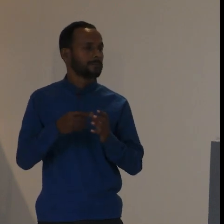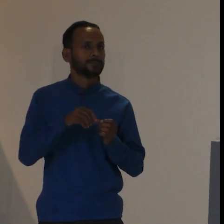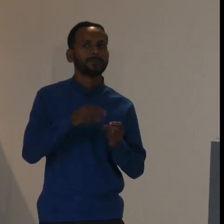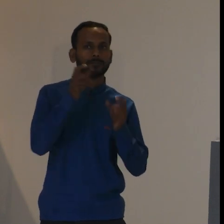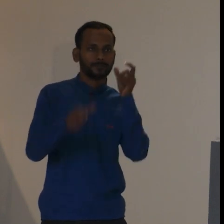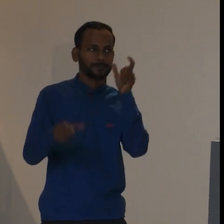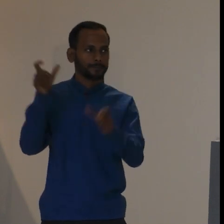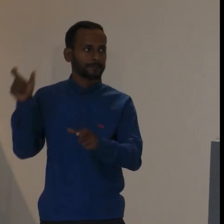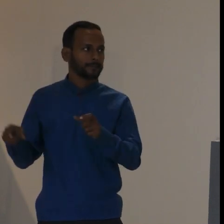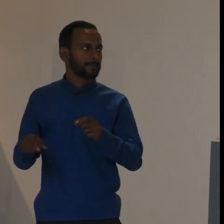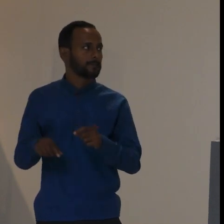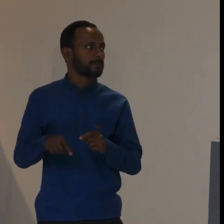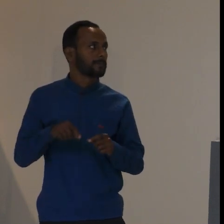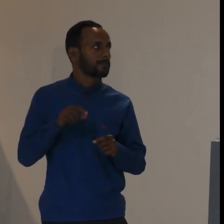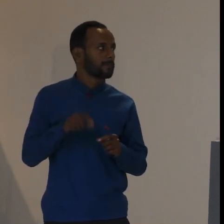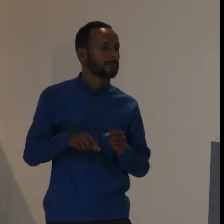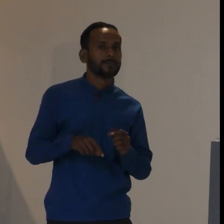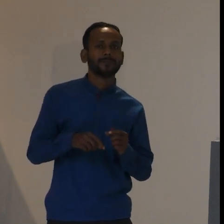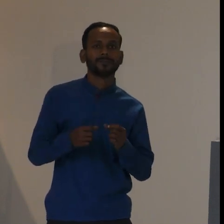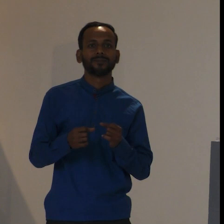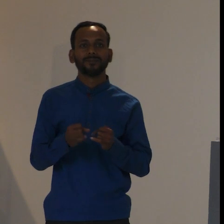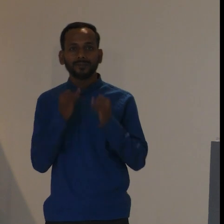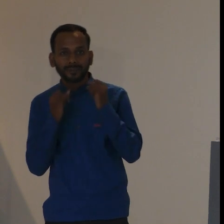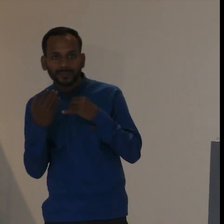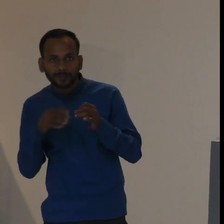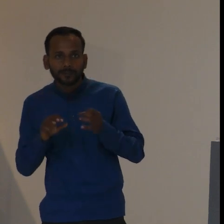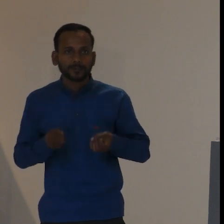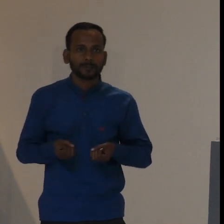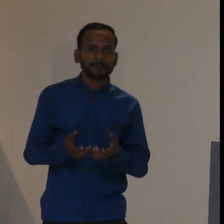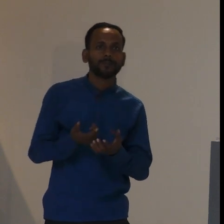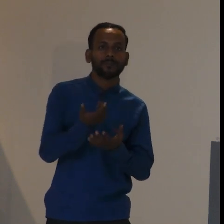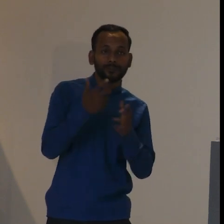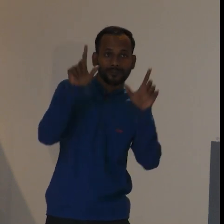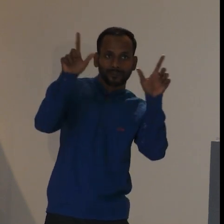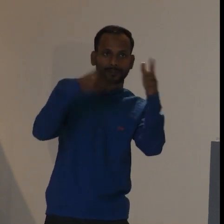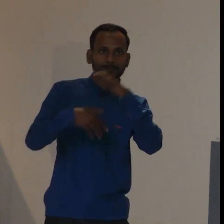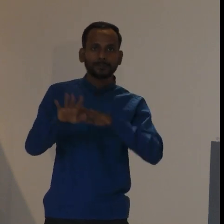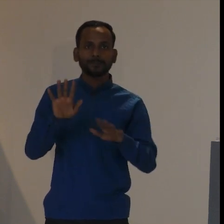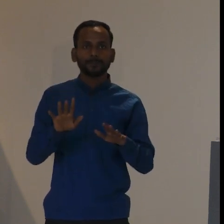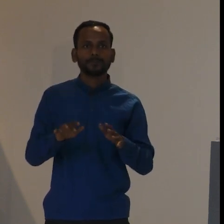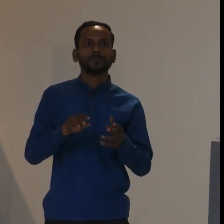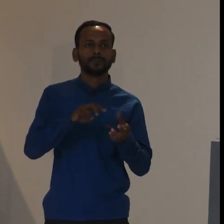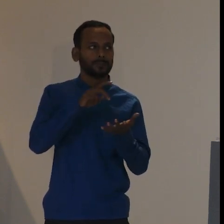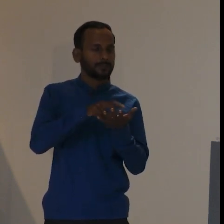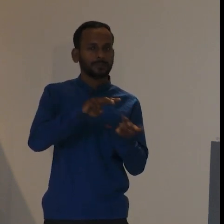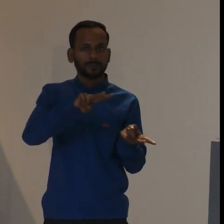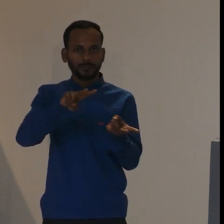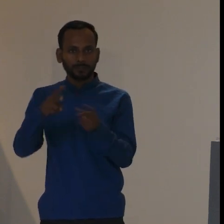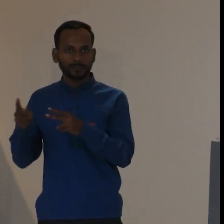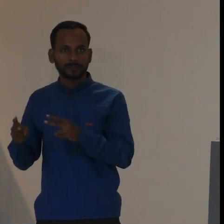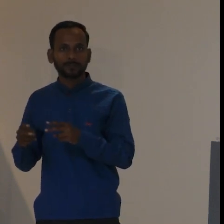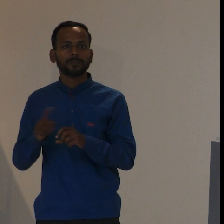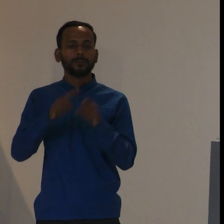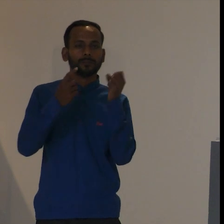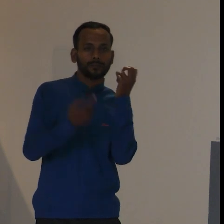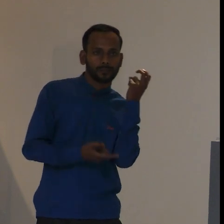others simultaneously. There's going to be interviews of the museum staff as well as experts in these different fields. And finally, we